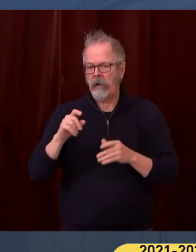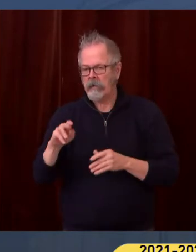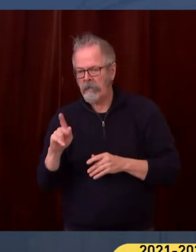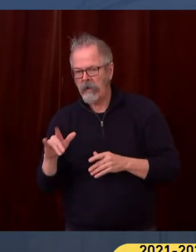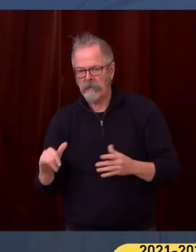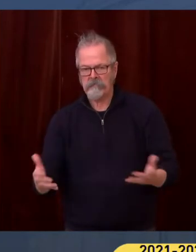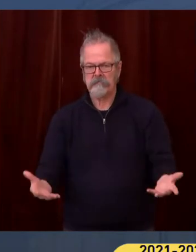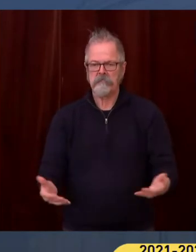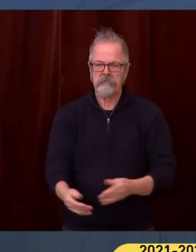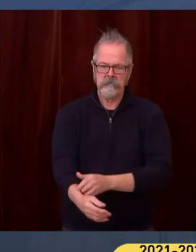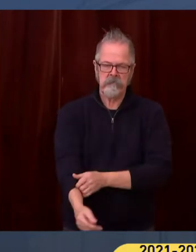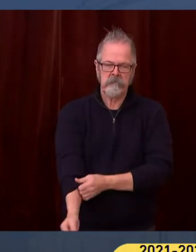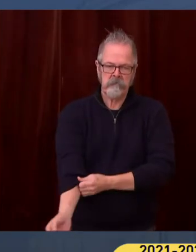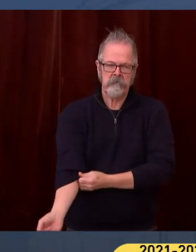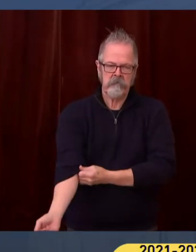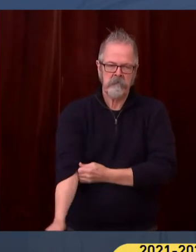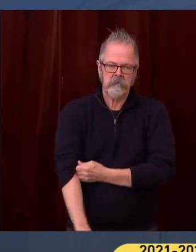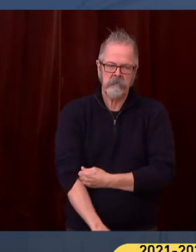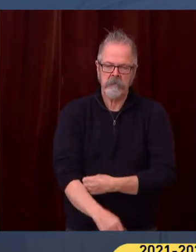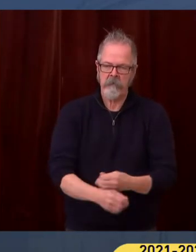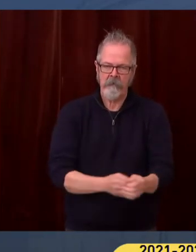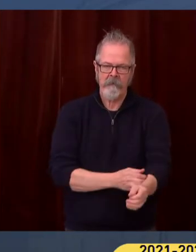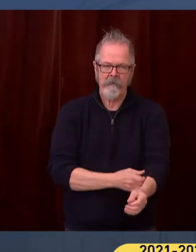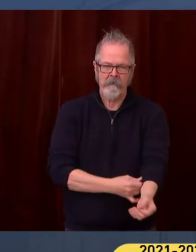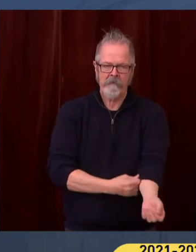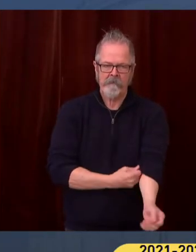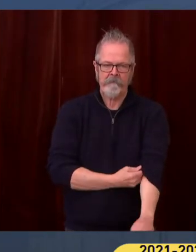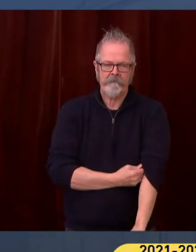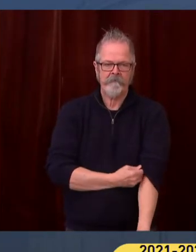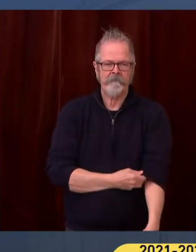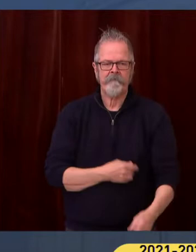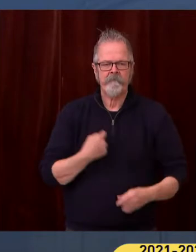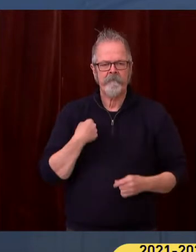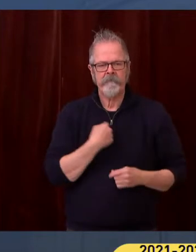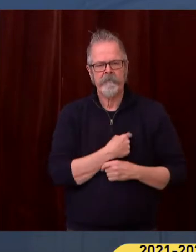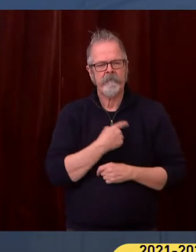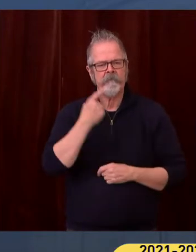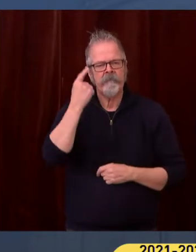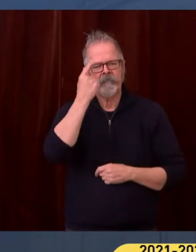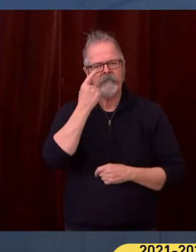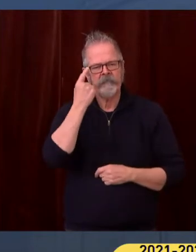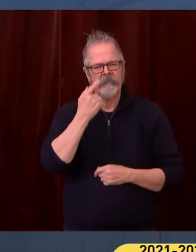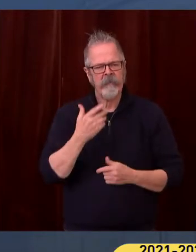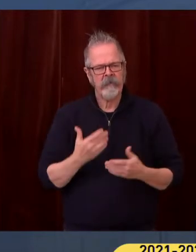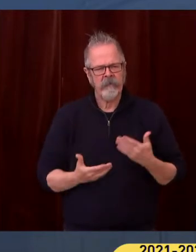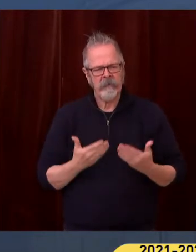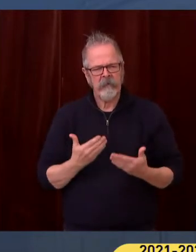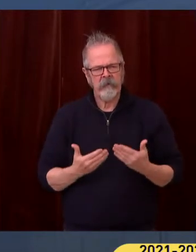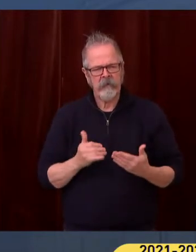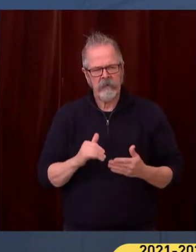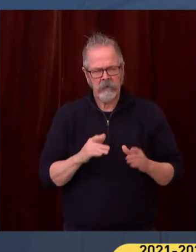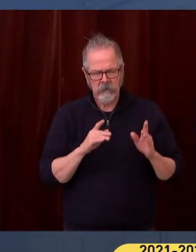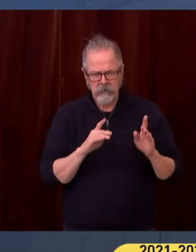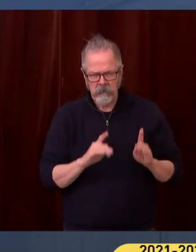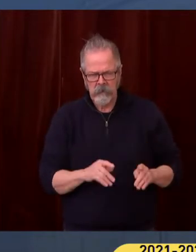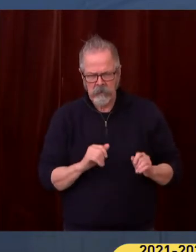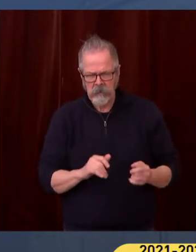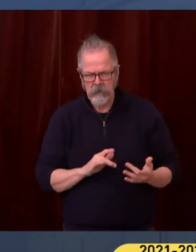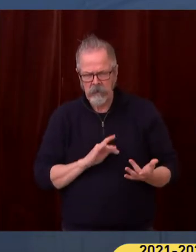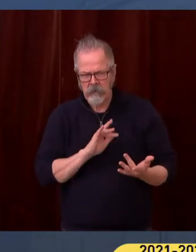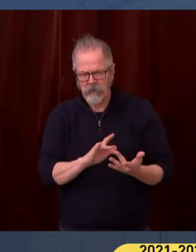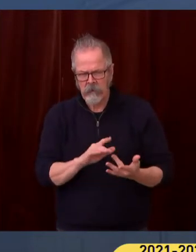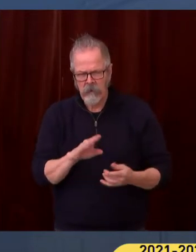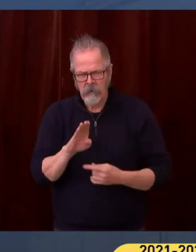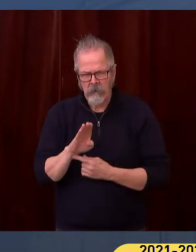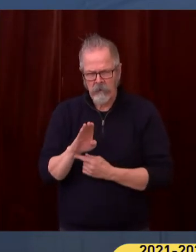if our friend could address that issue about biofuels as well. If you'd like to. Representative Fitzgibbon was